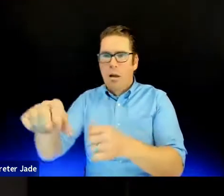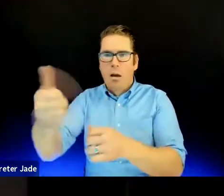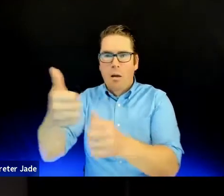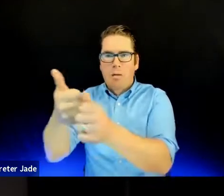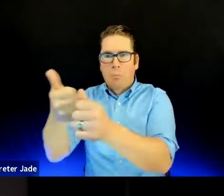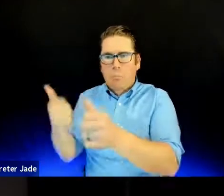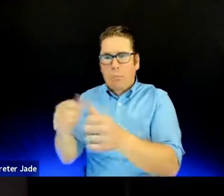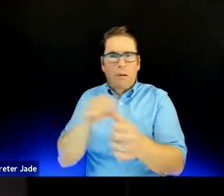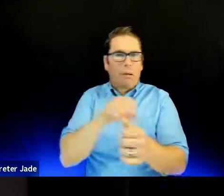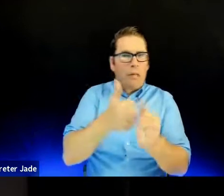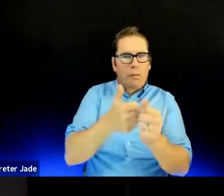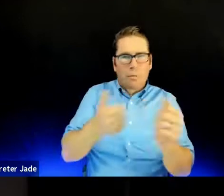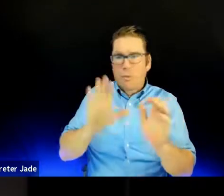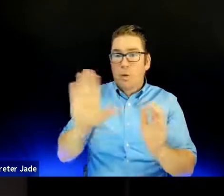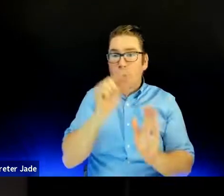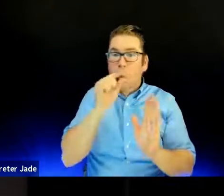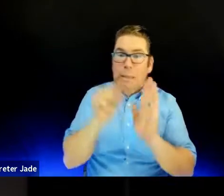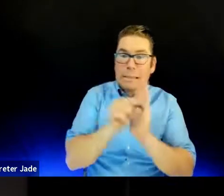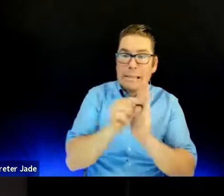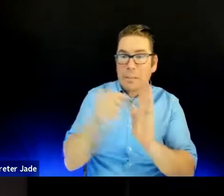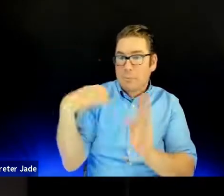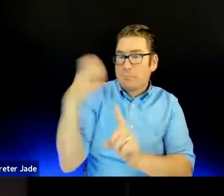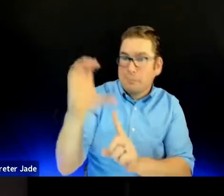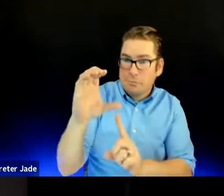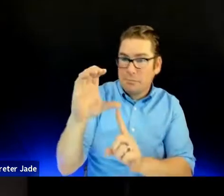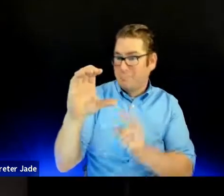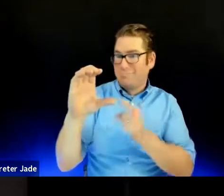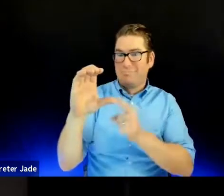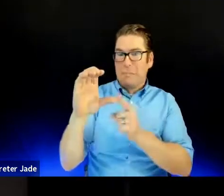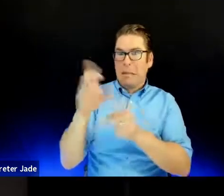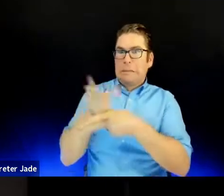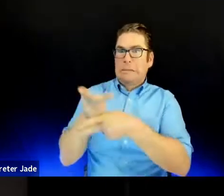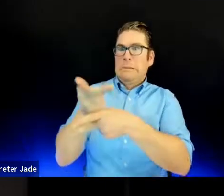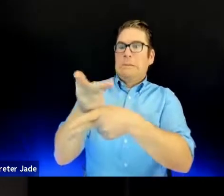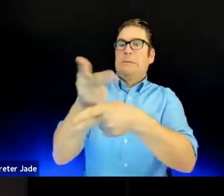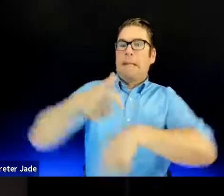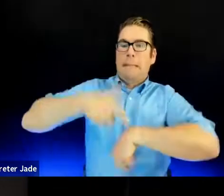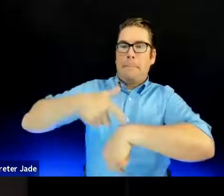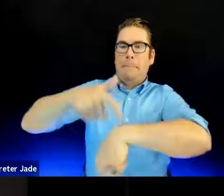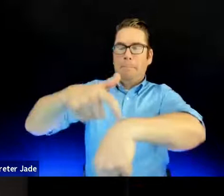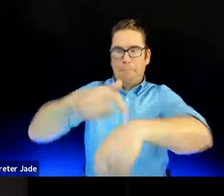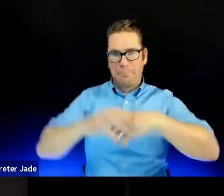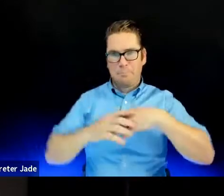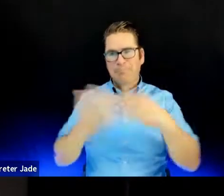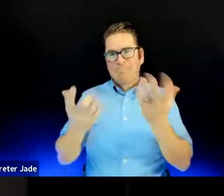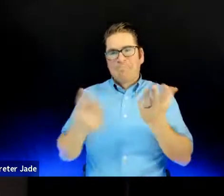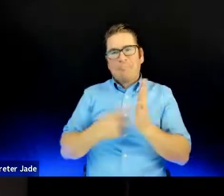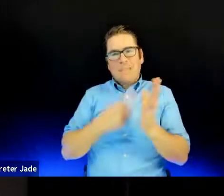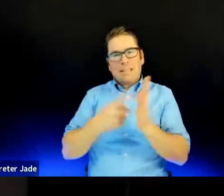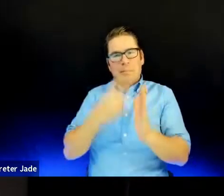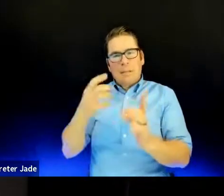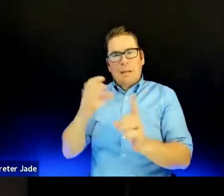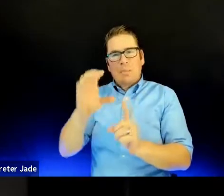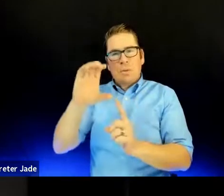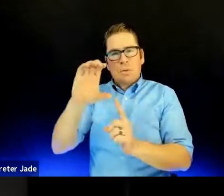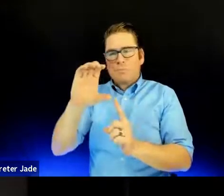keep up with your assignments, I guess. And don't, there's a big, sometimes there's a culture shock when it comes to kids coming out of high